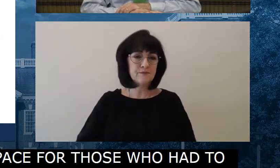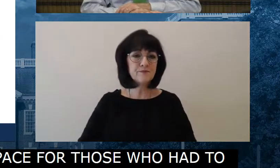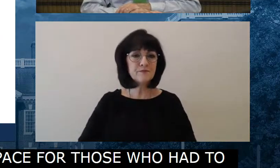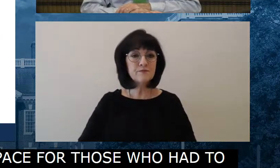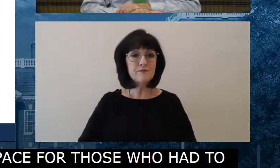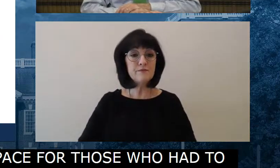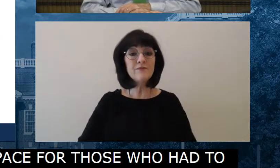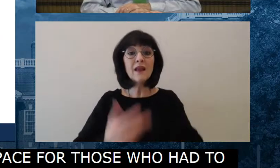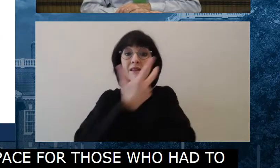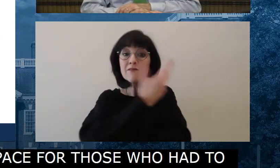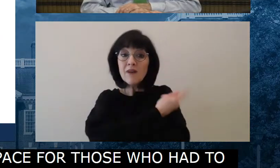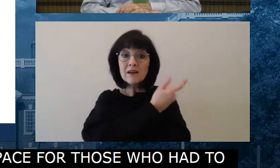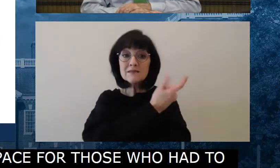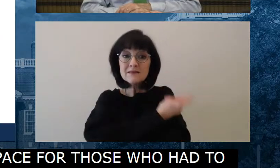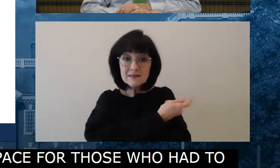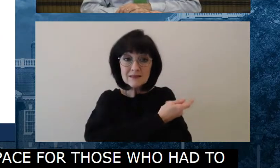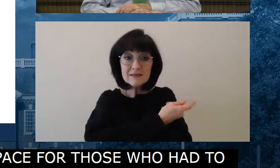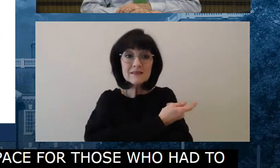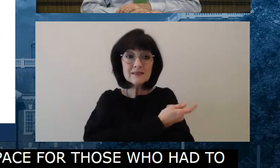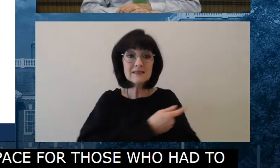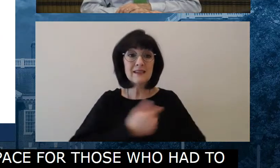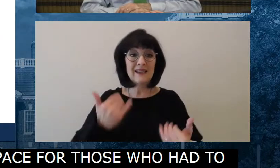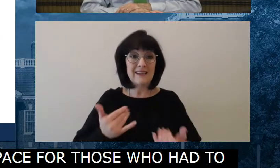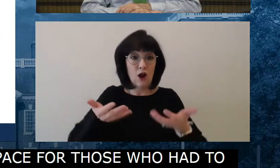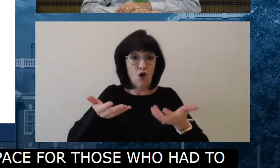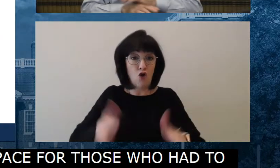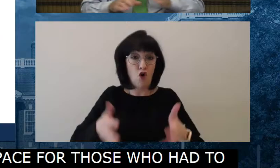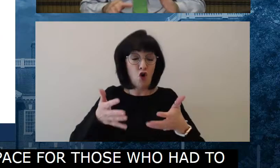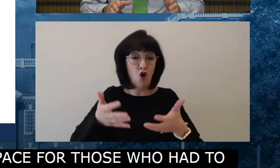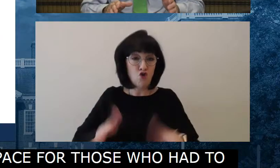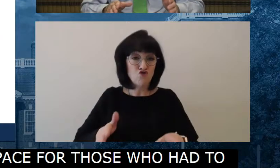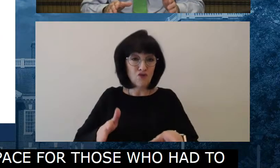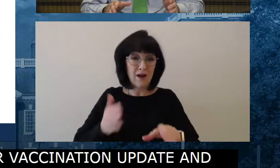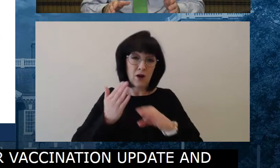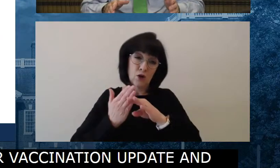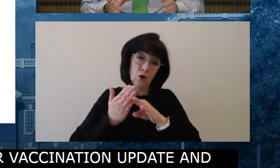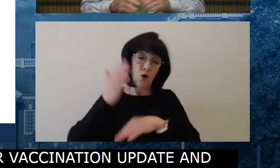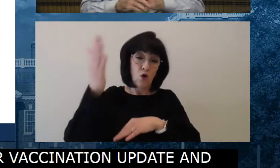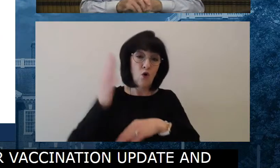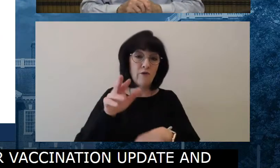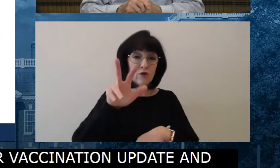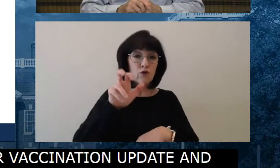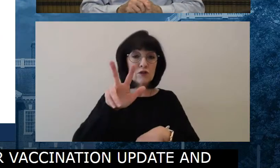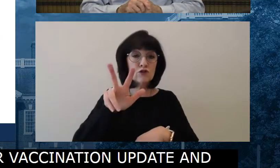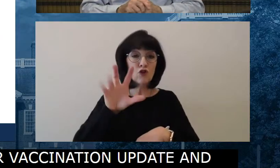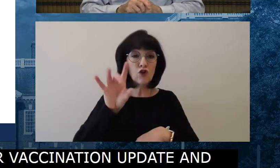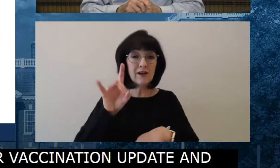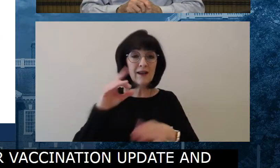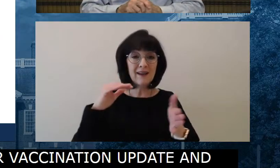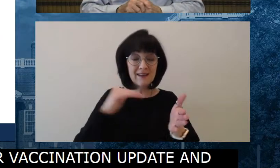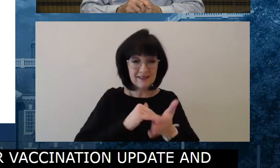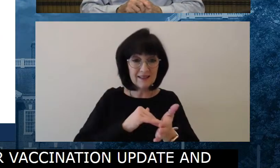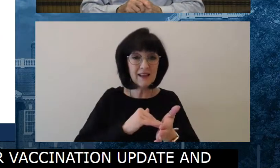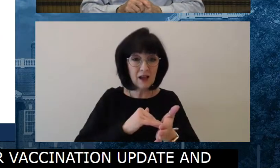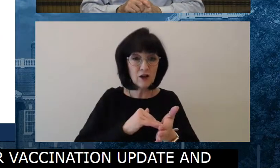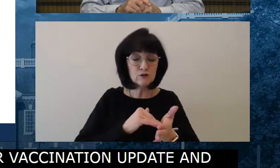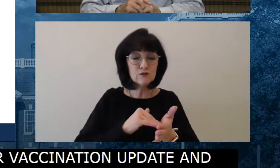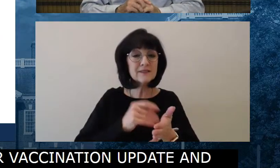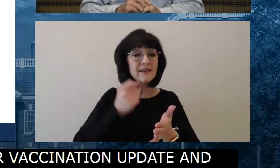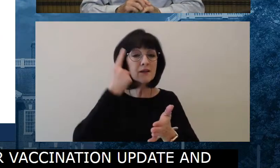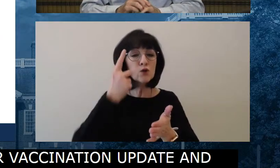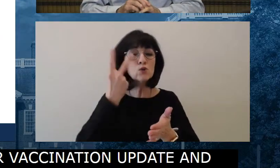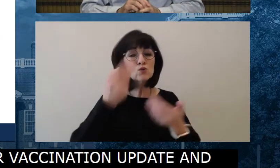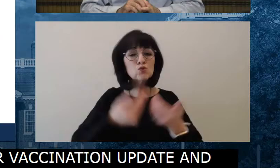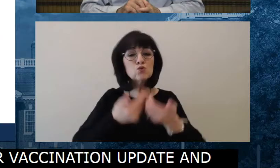332,000 doses that have been administered. If you add the next two numbers, the doses delivered